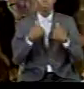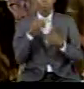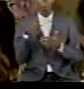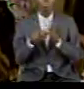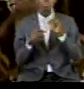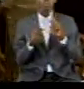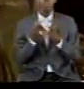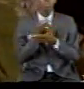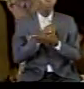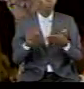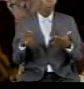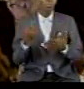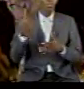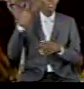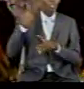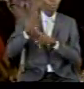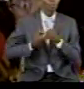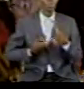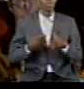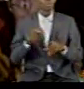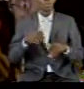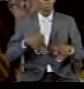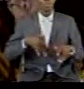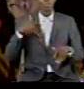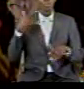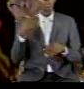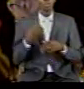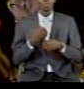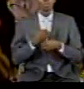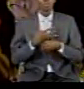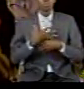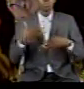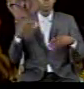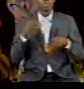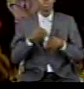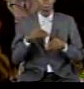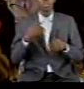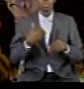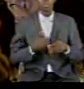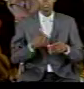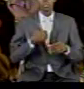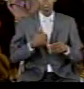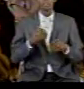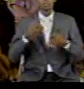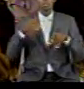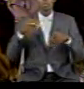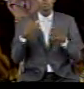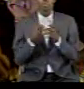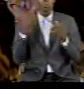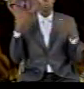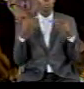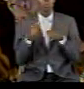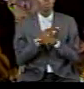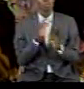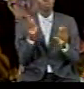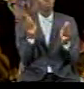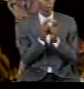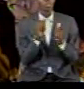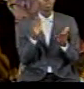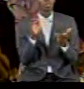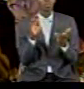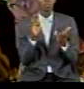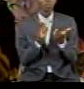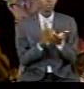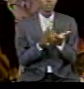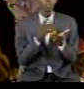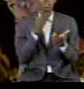last month, I felt a growth on my chest. It was painful. I went to see my doctor. He said it was maggots. He said I